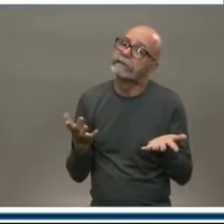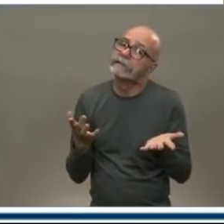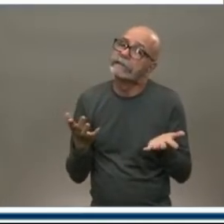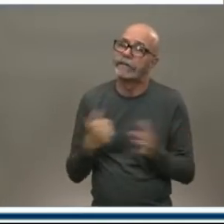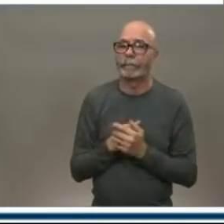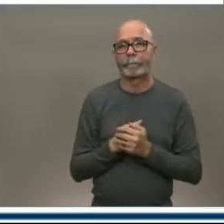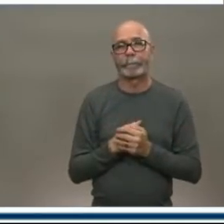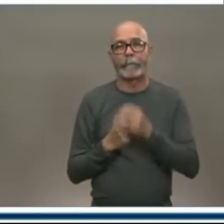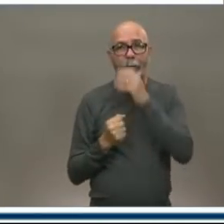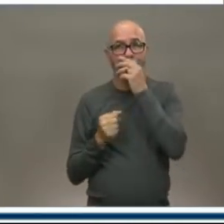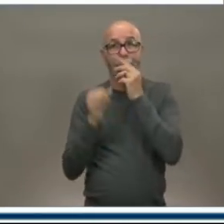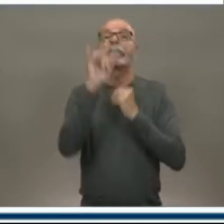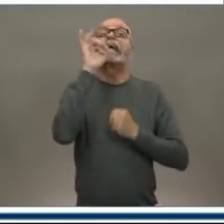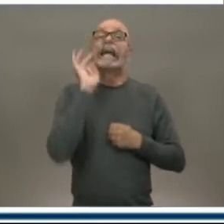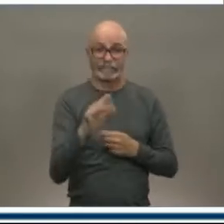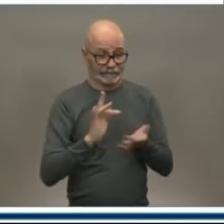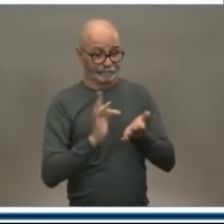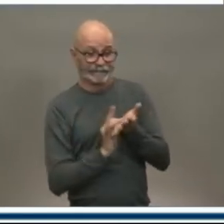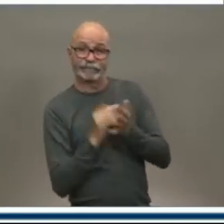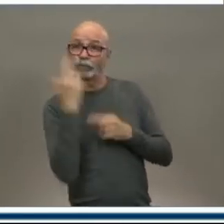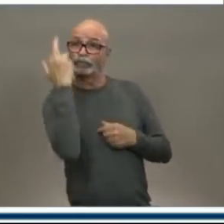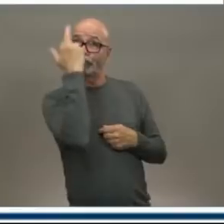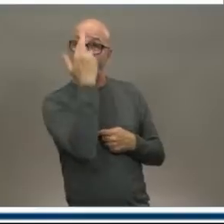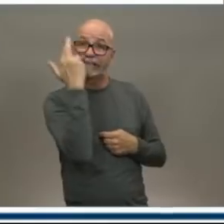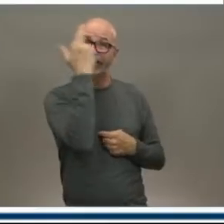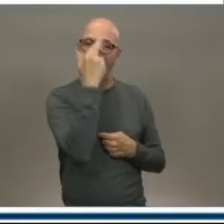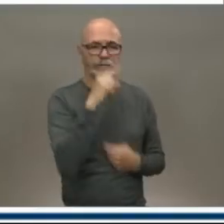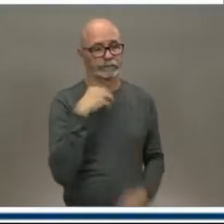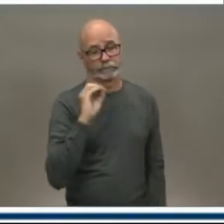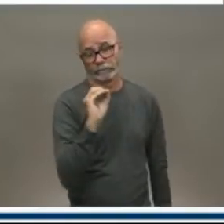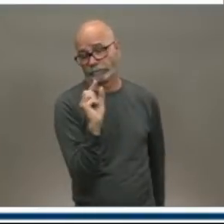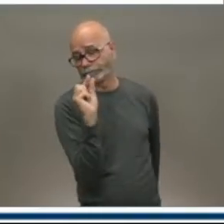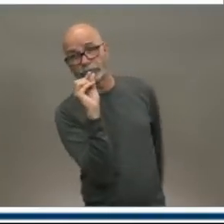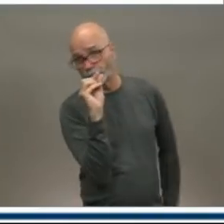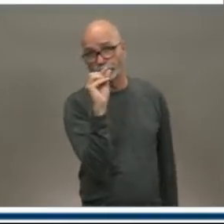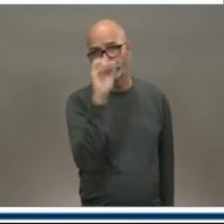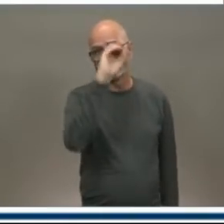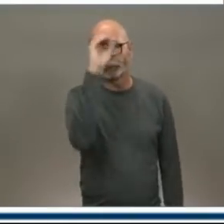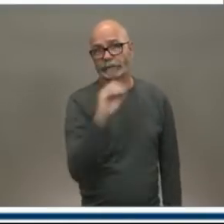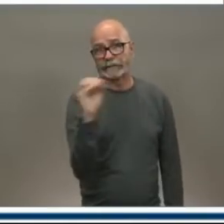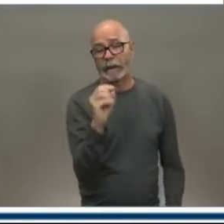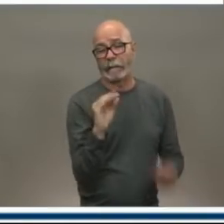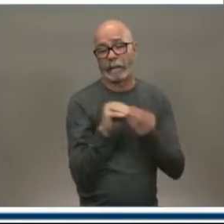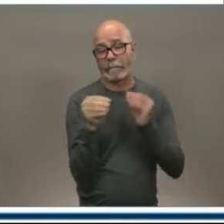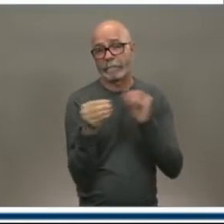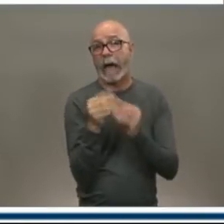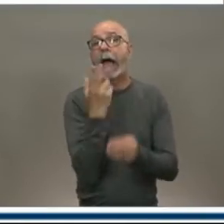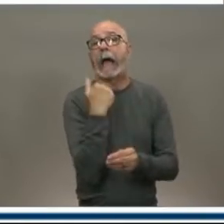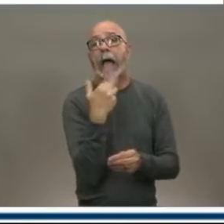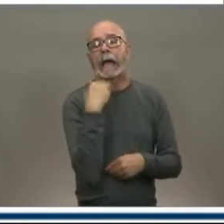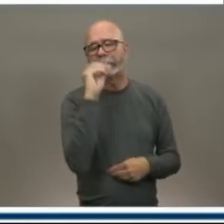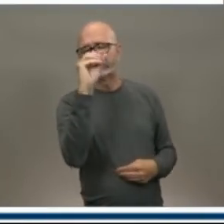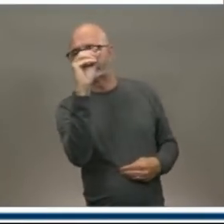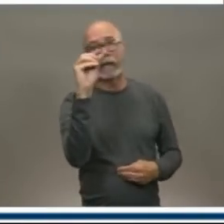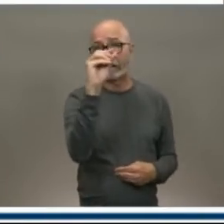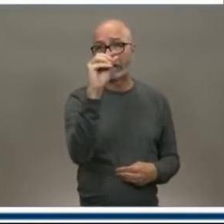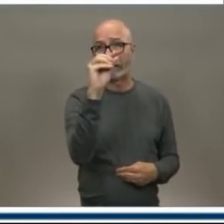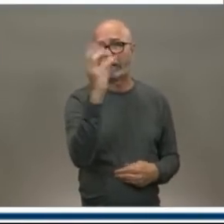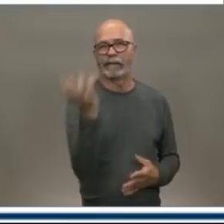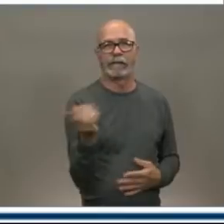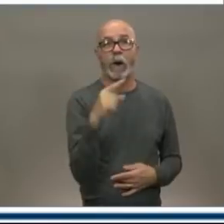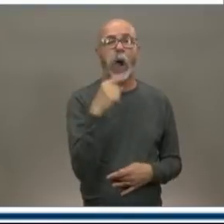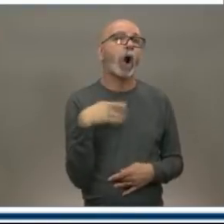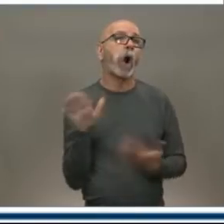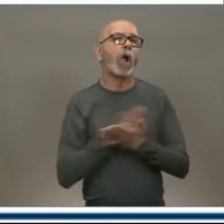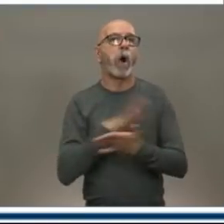population. So if you can wear a mask, wear one. Do not look for loopholes and don't make false claims. You're